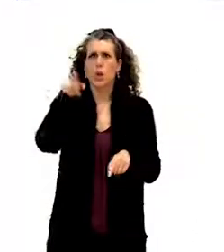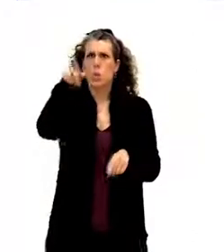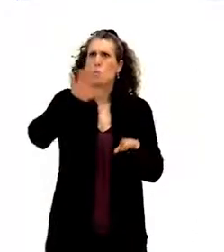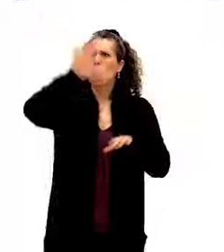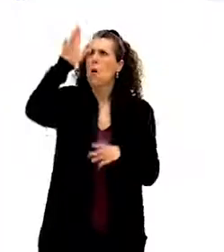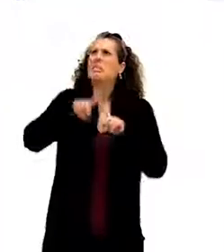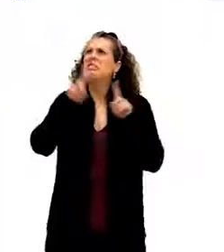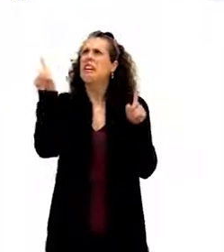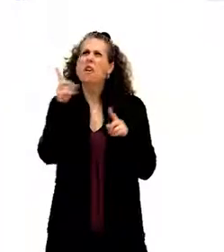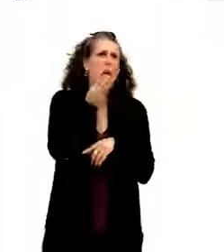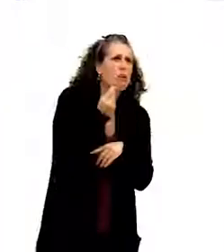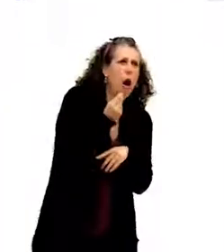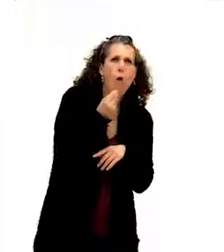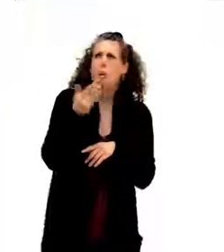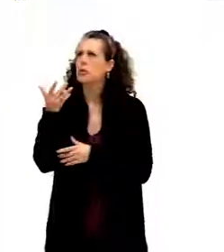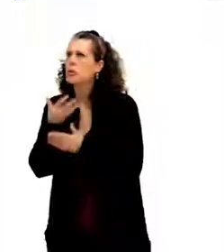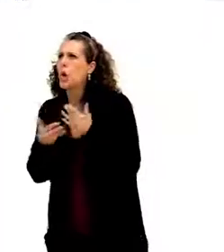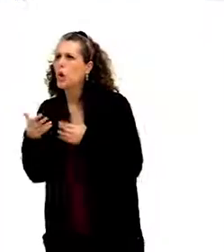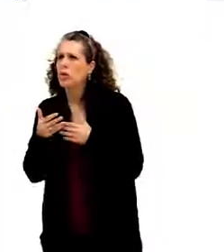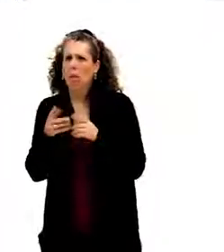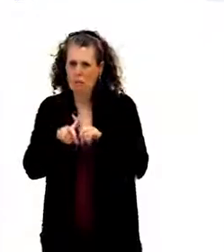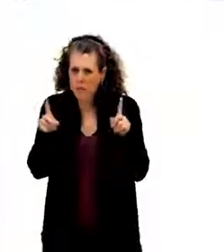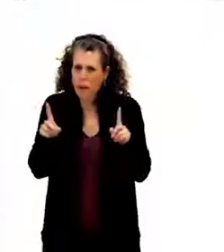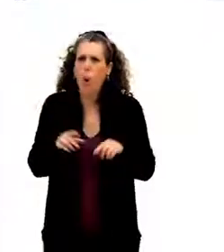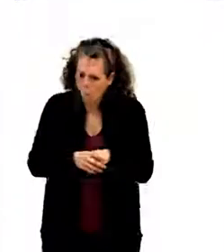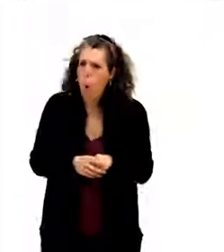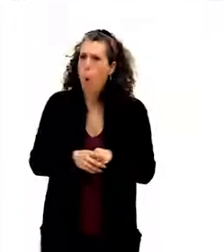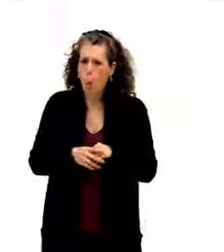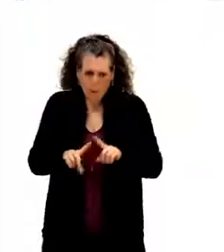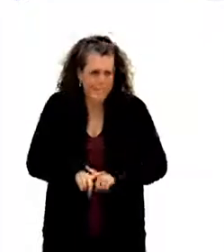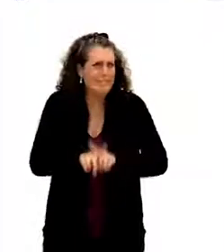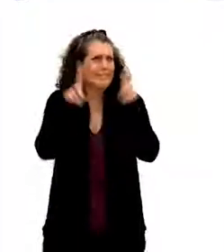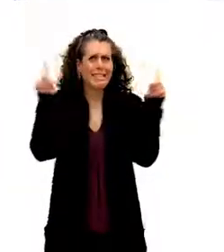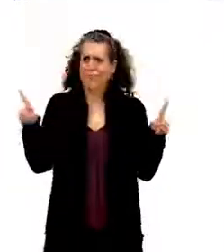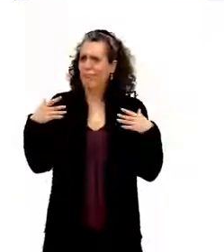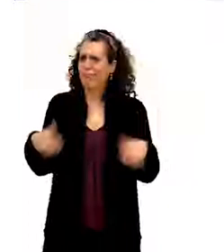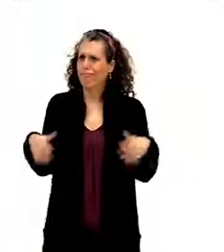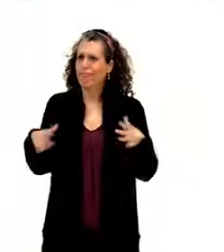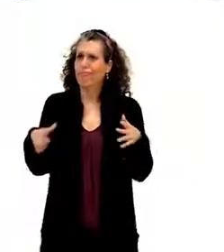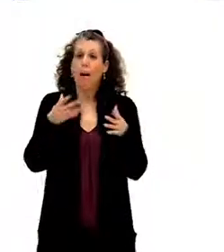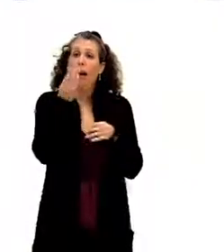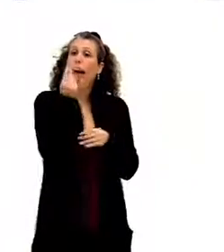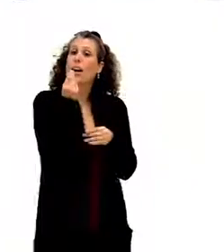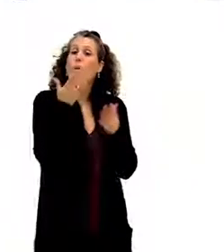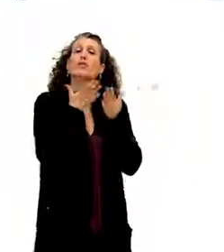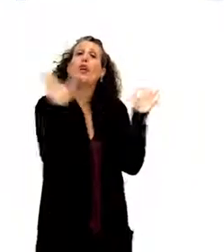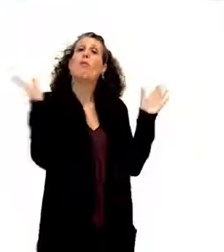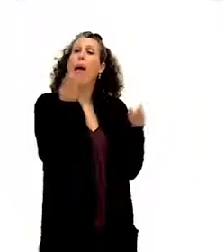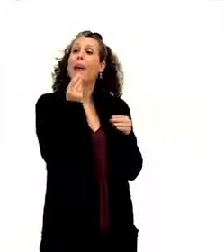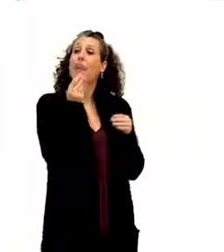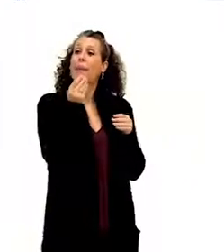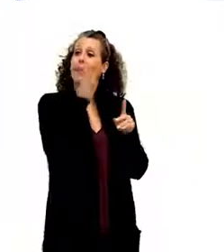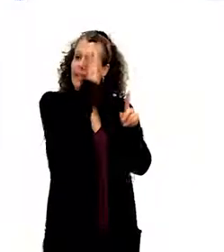difference? Huge. It's a massive difference. A services of general economic interest means that they are